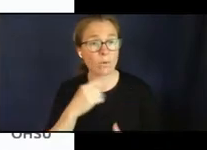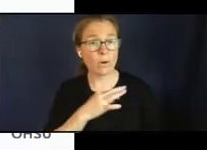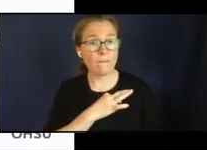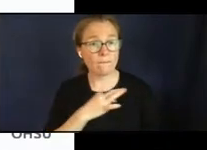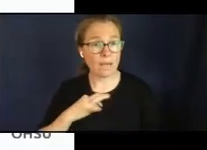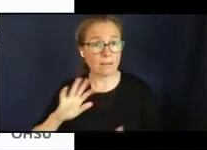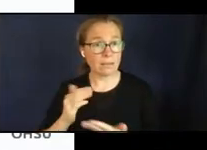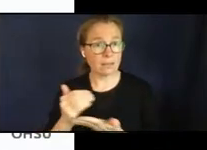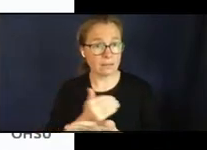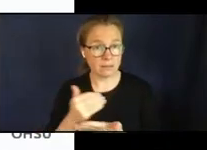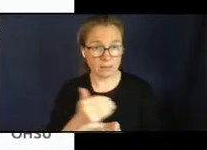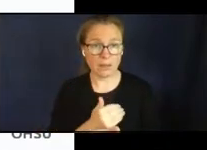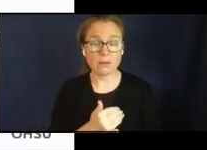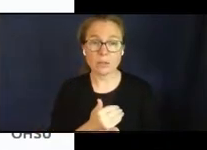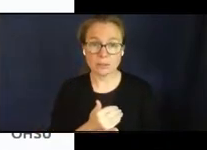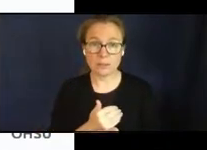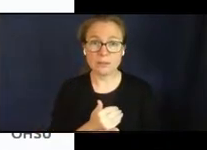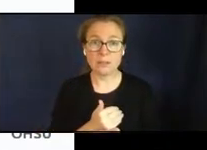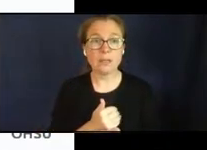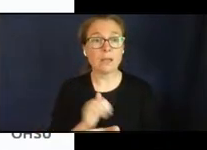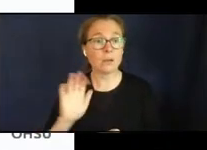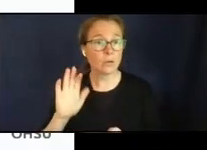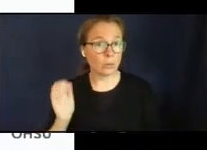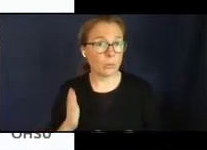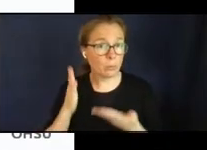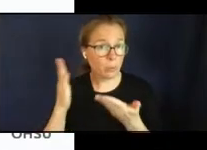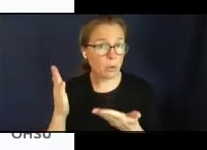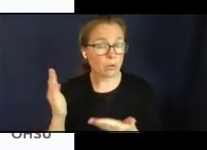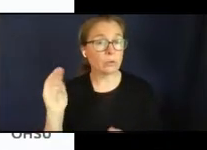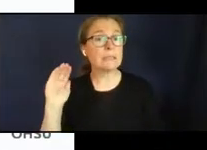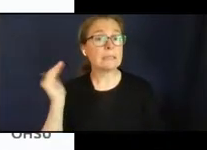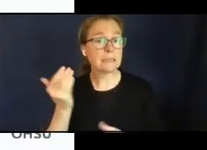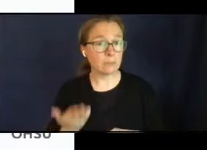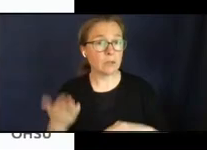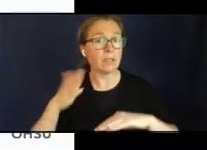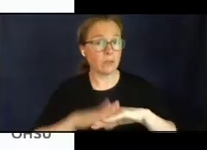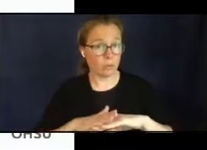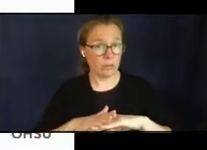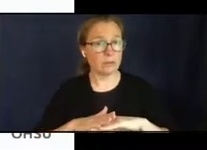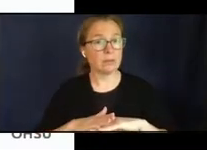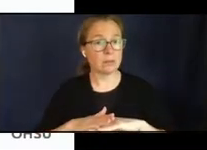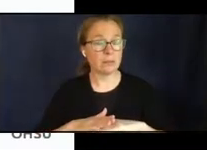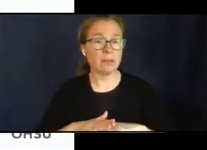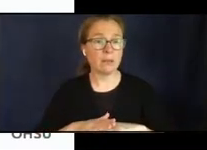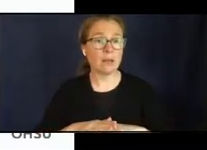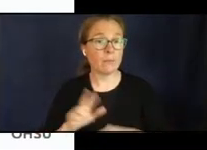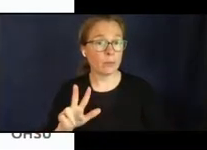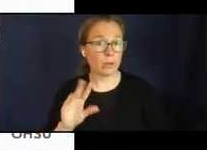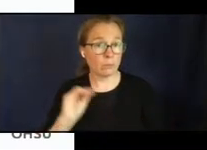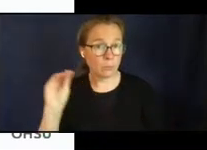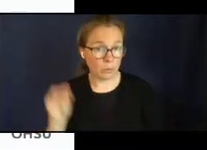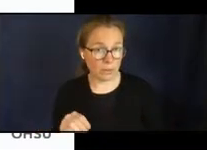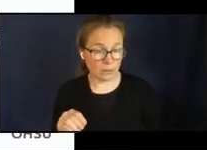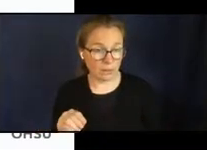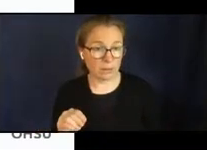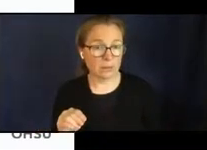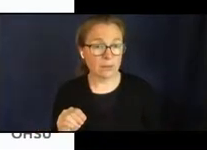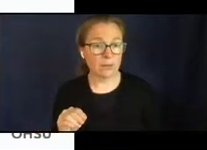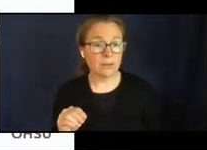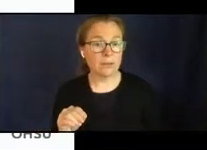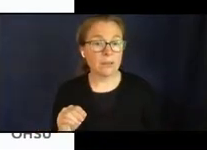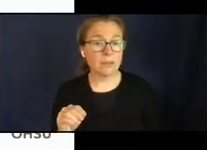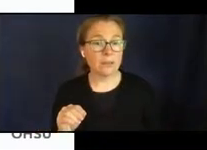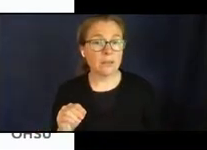and that while this proposal looks to increase that by 3%, it looked like they were thinking